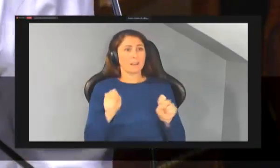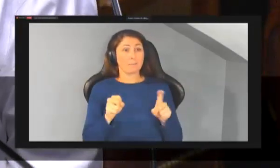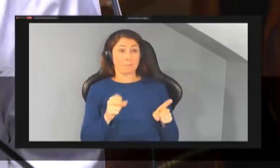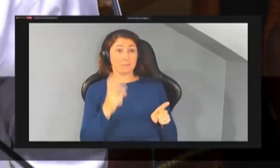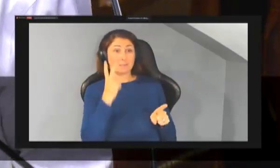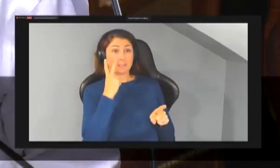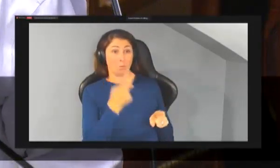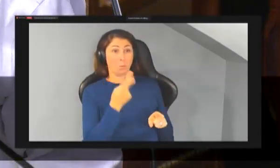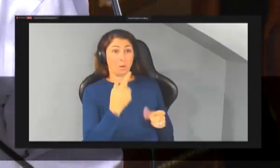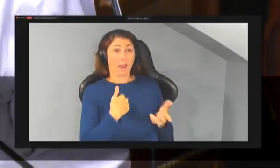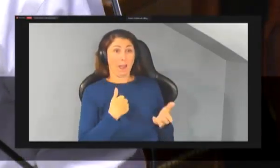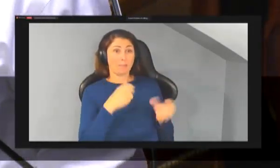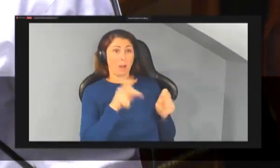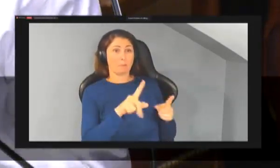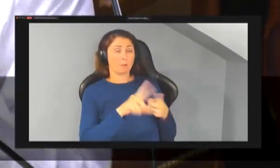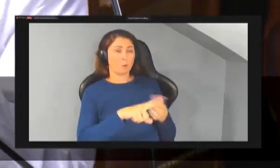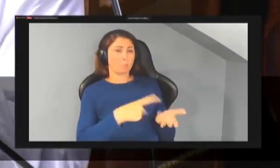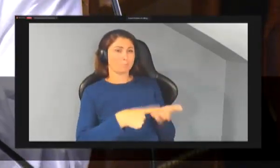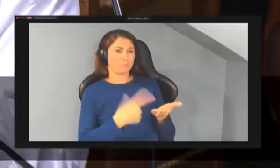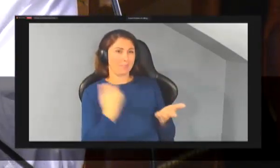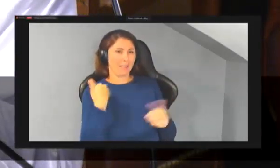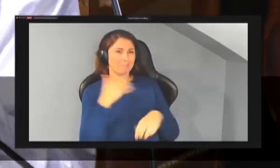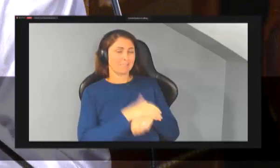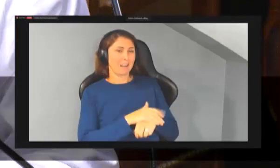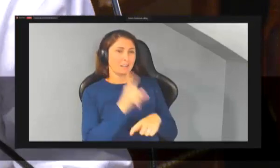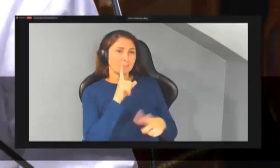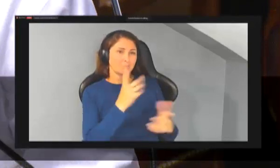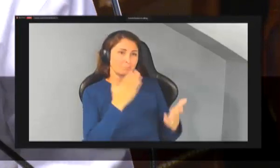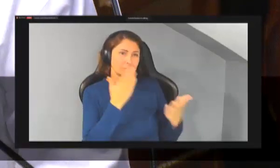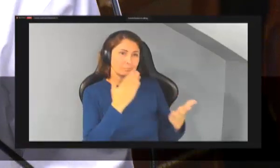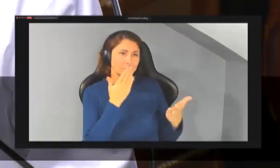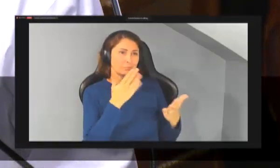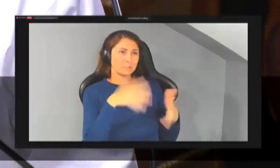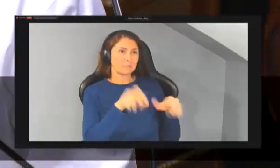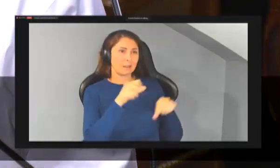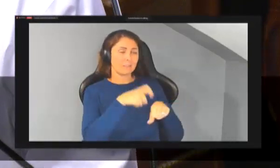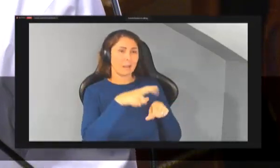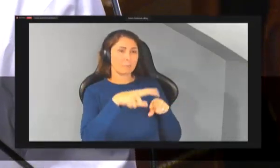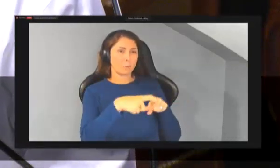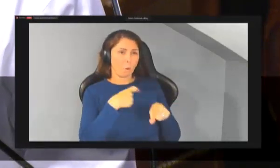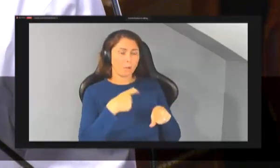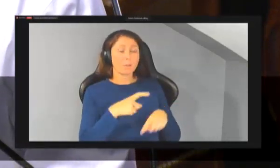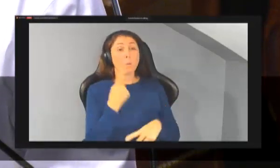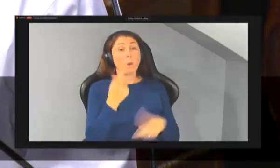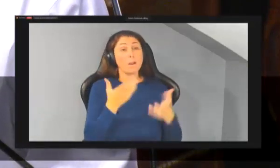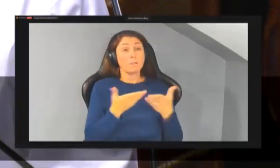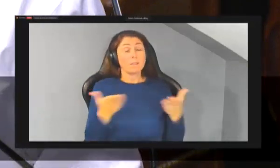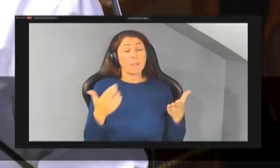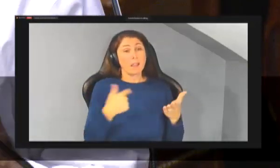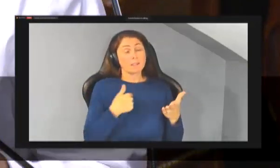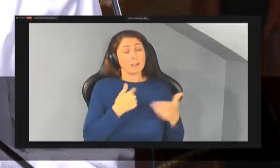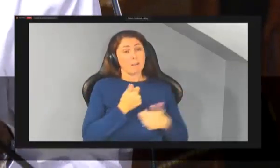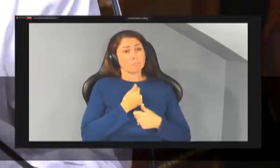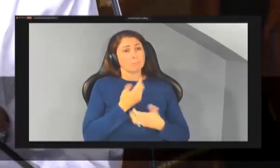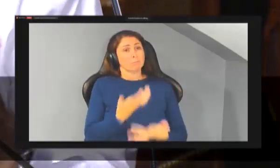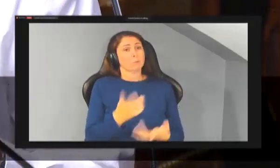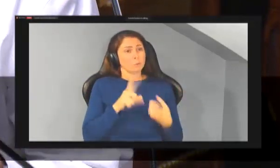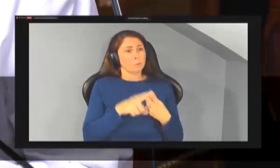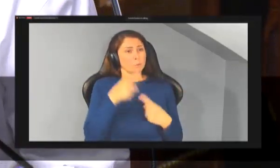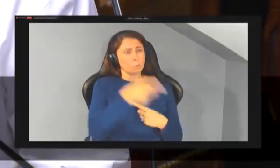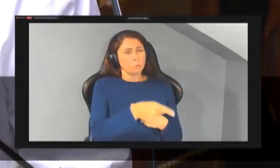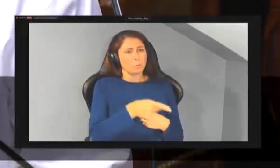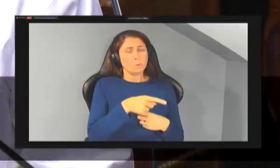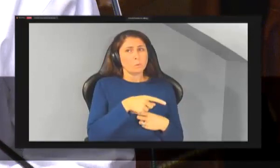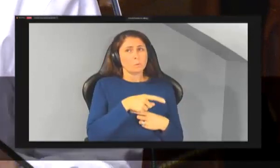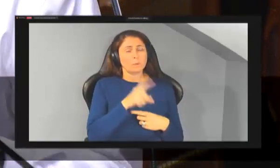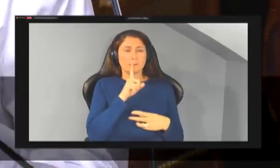night, and I appreciate you taking the time to call. And one of the things that I expressed to you is sort of an